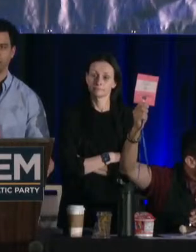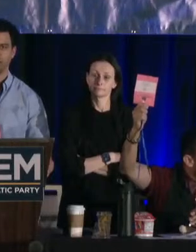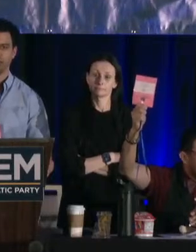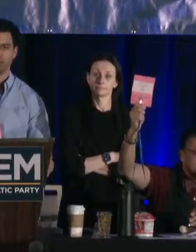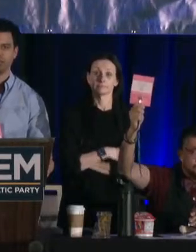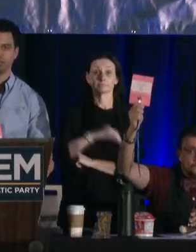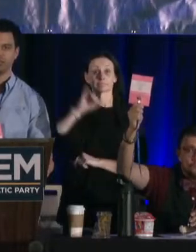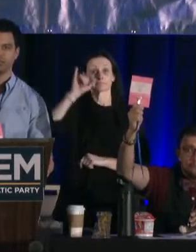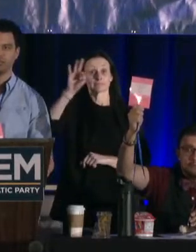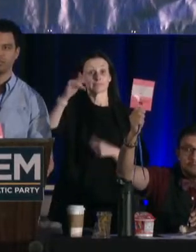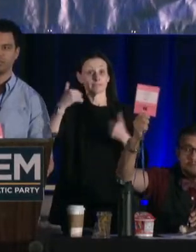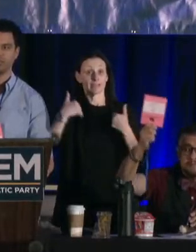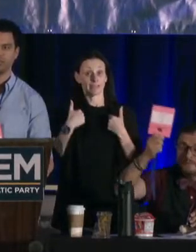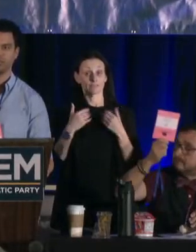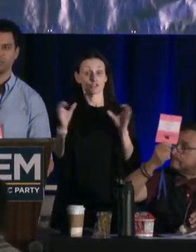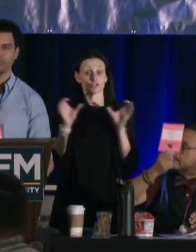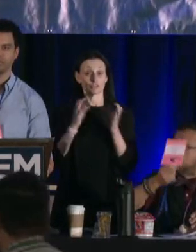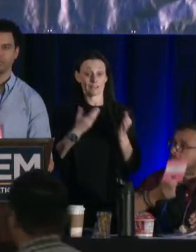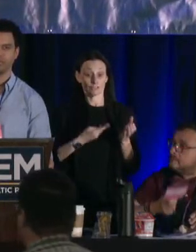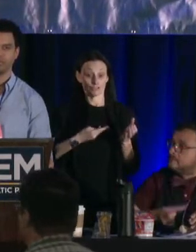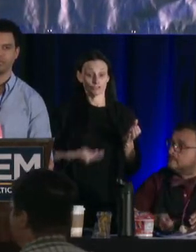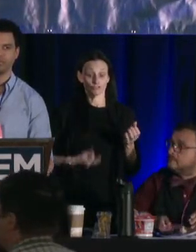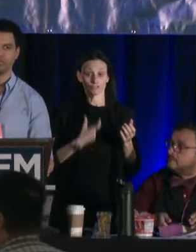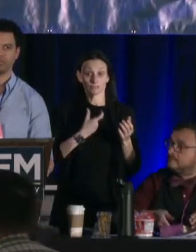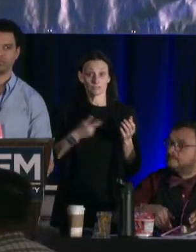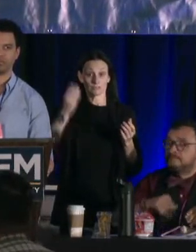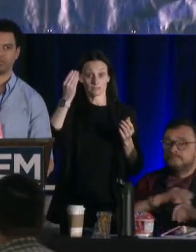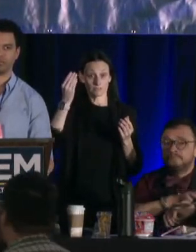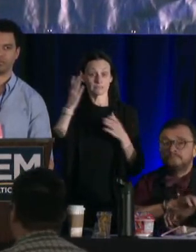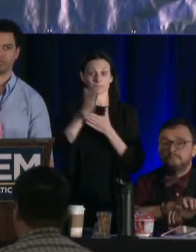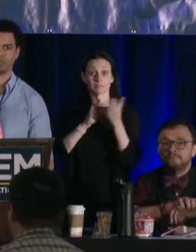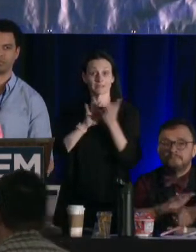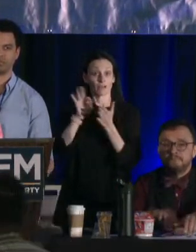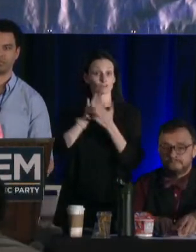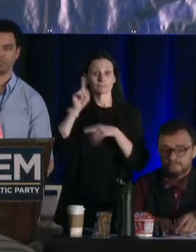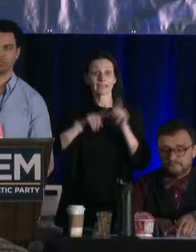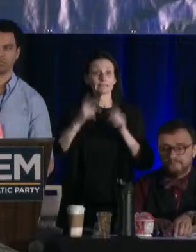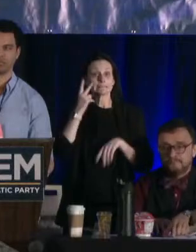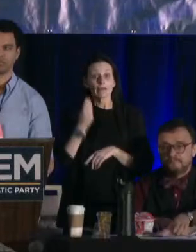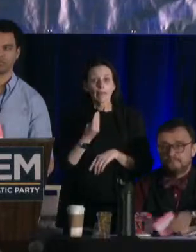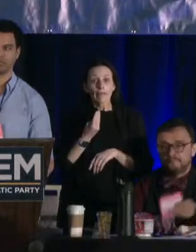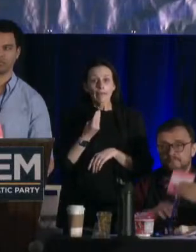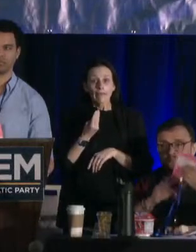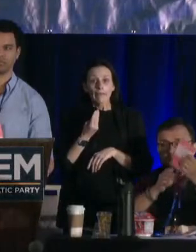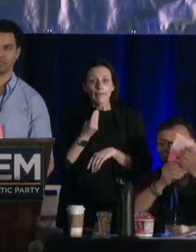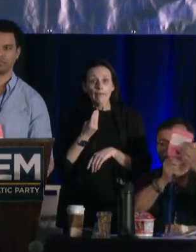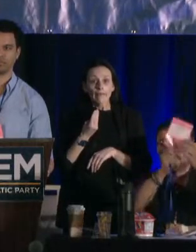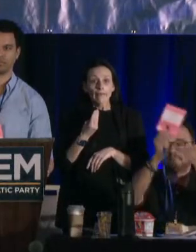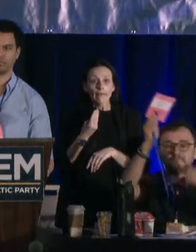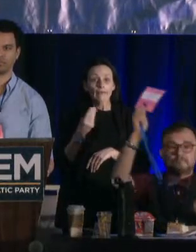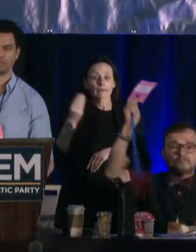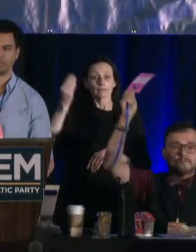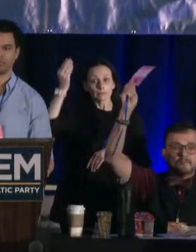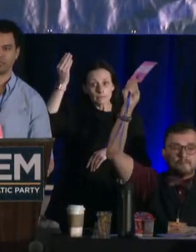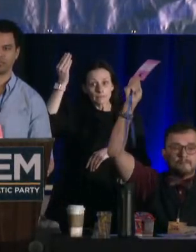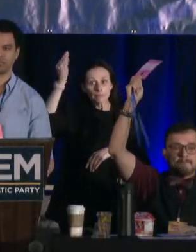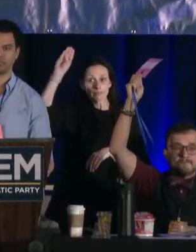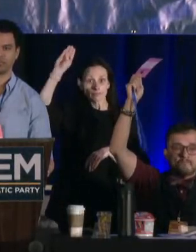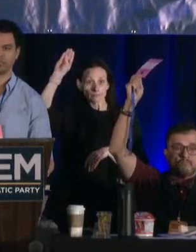If you have your credentials around your neck, some of the counters may not be able to see it. That's for both sides.